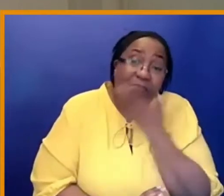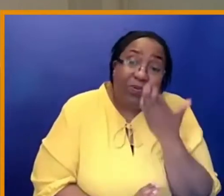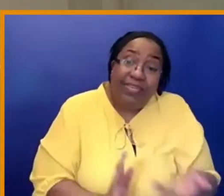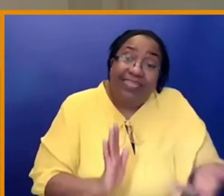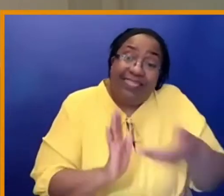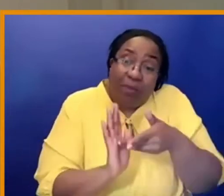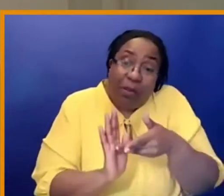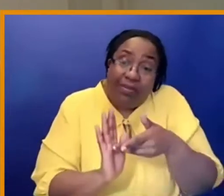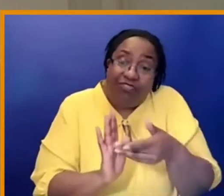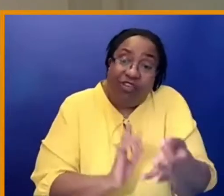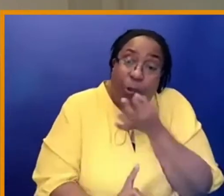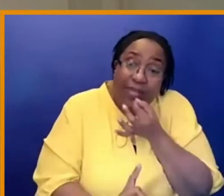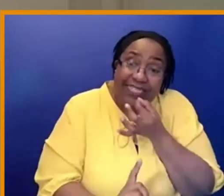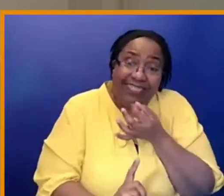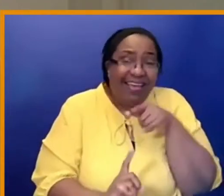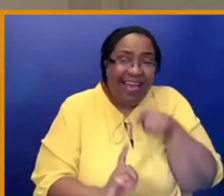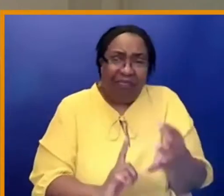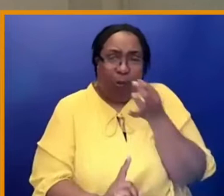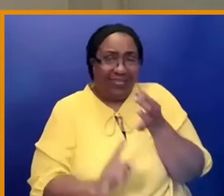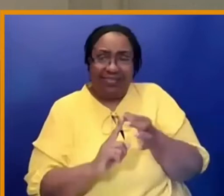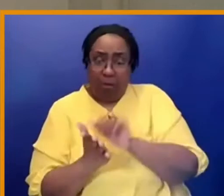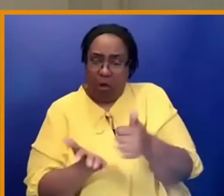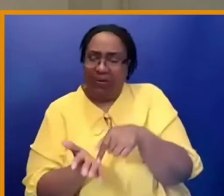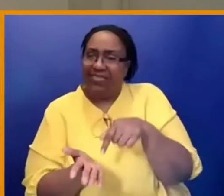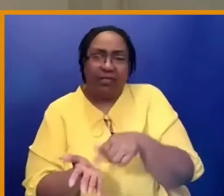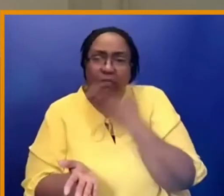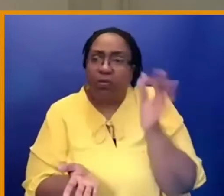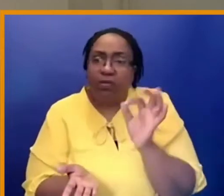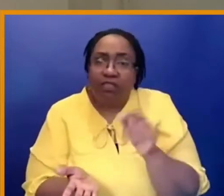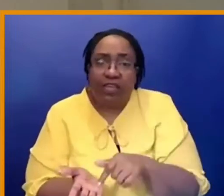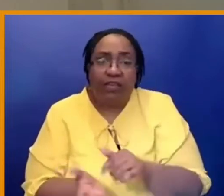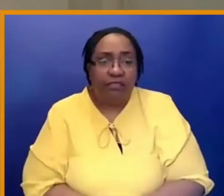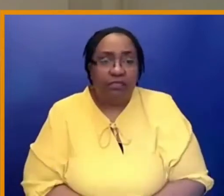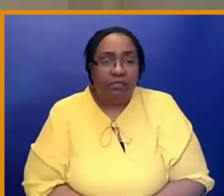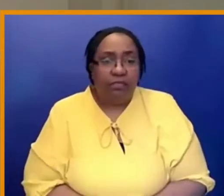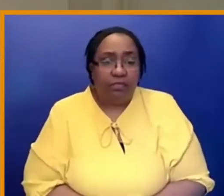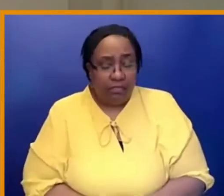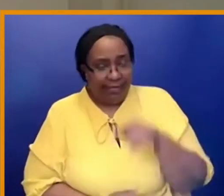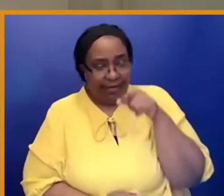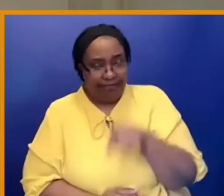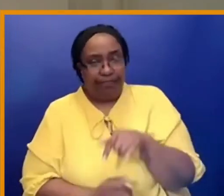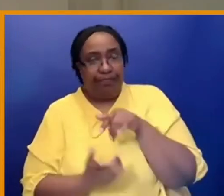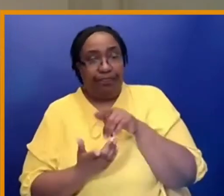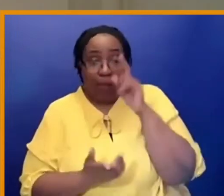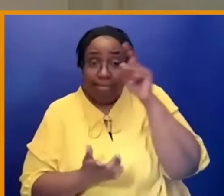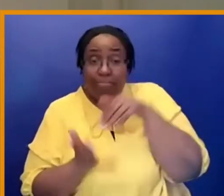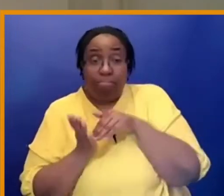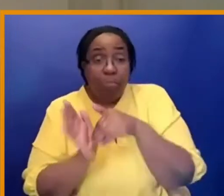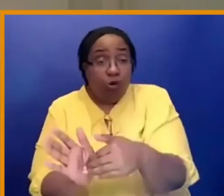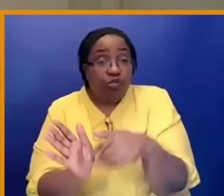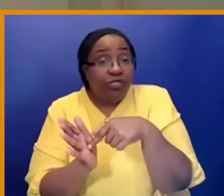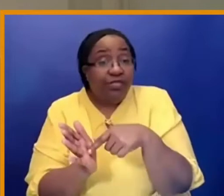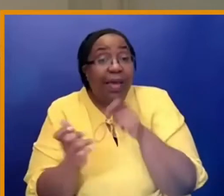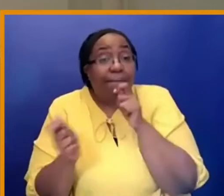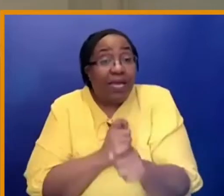and answers won't be published in the conference report. Now, Amendment 1 to this motion removes those last 2 restrictions and